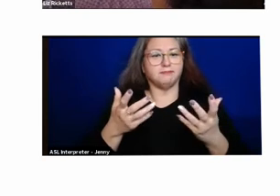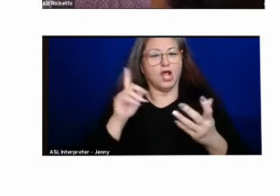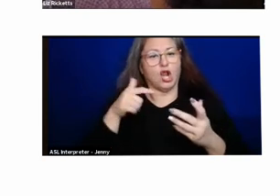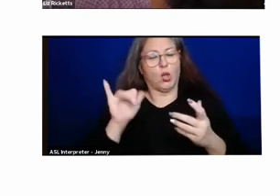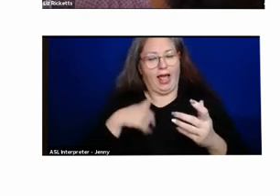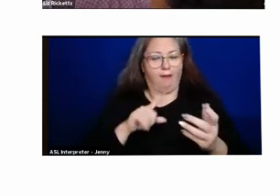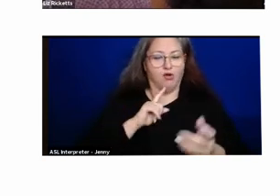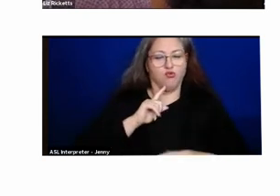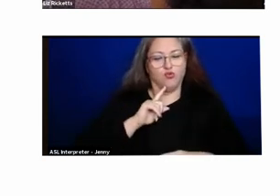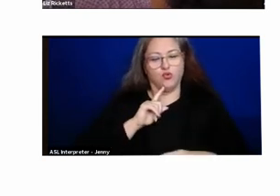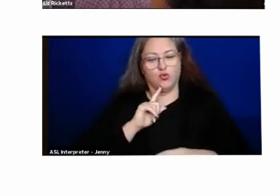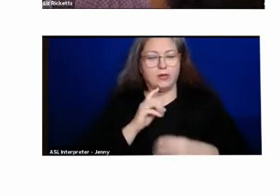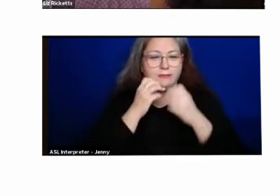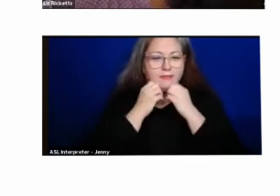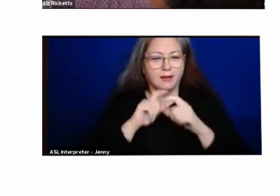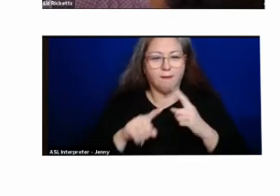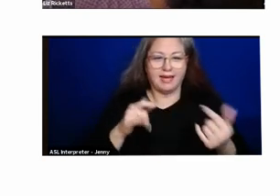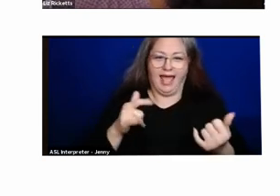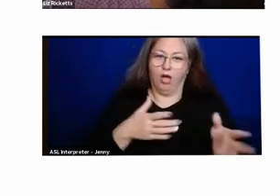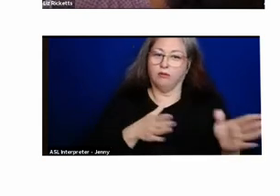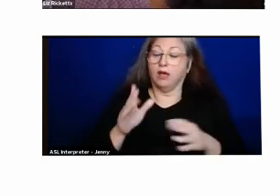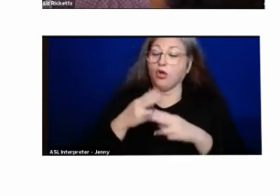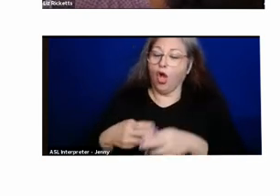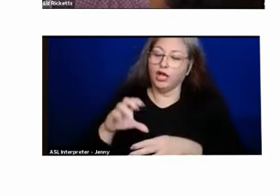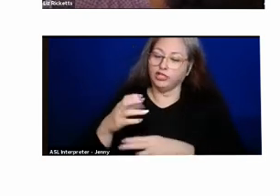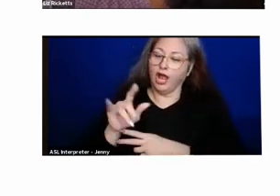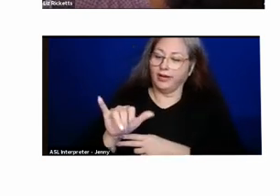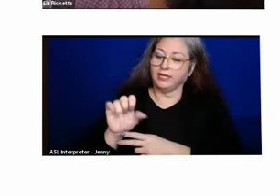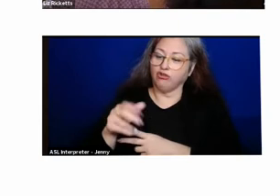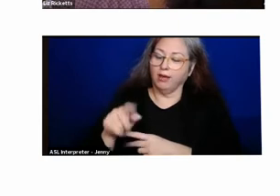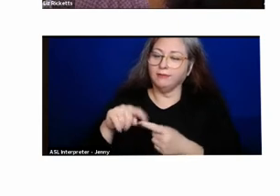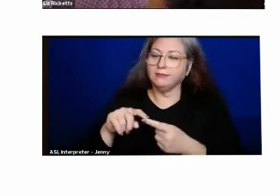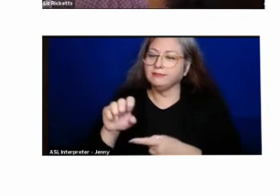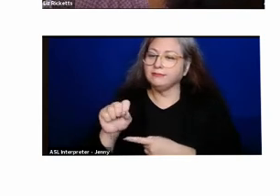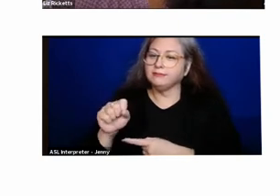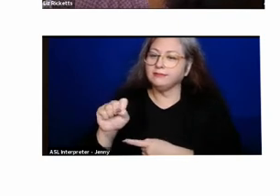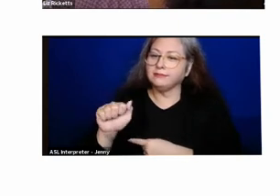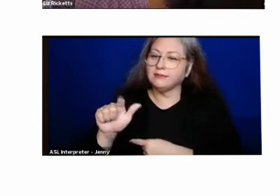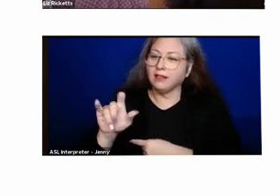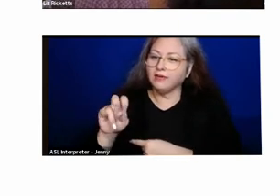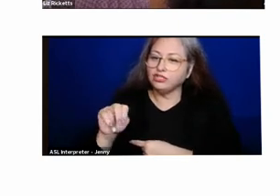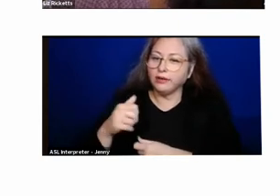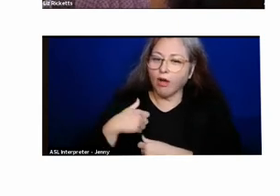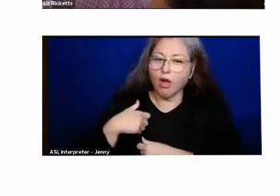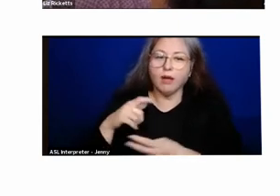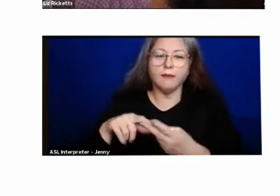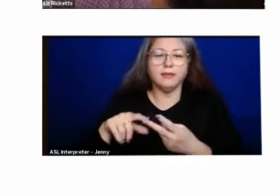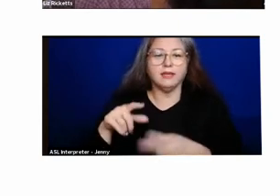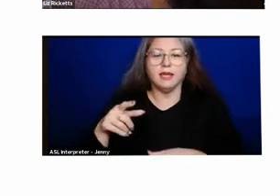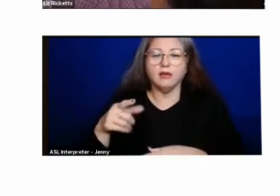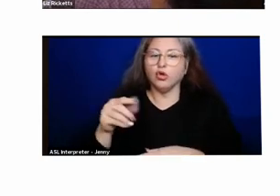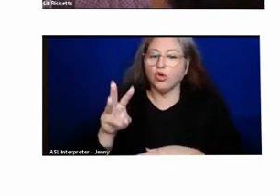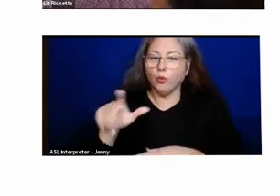world lies the charity shop. Charities like Salvation Army and Goodwill have been around for over 100 years. And